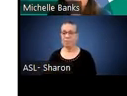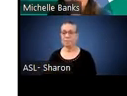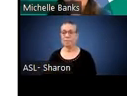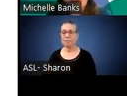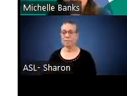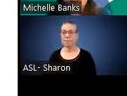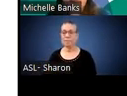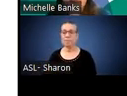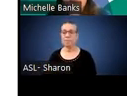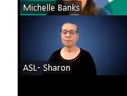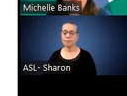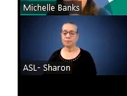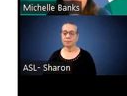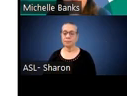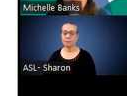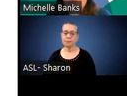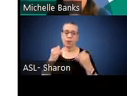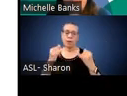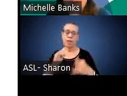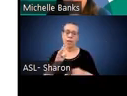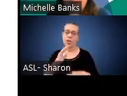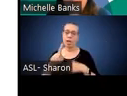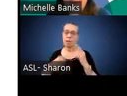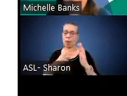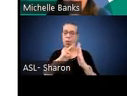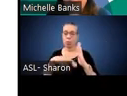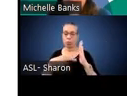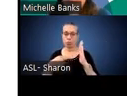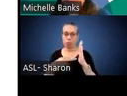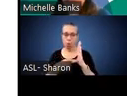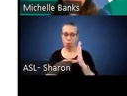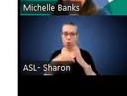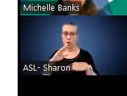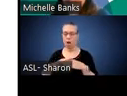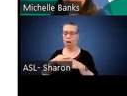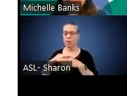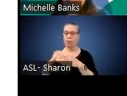So I want to talk a little bit more of the roles on the NextGen team.